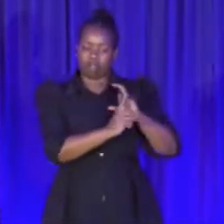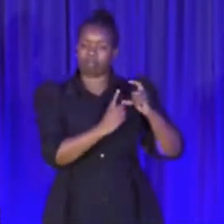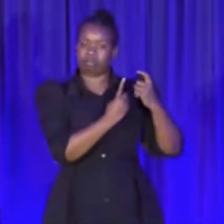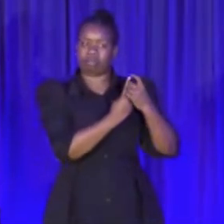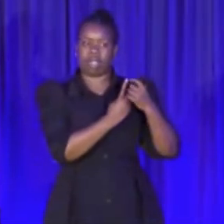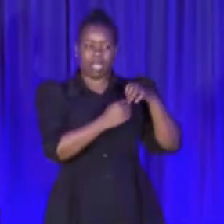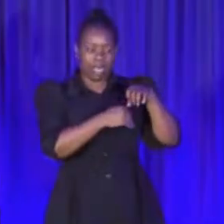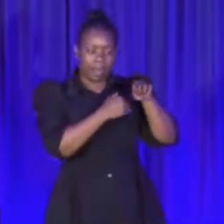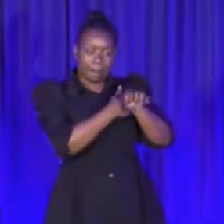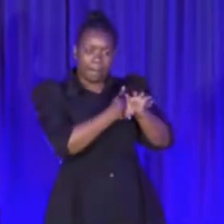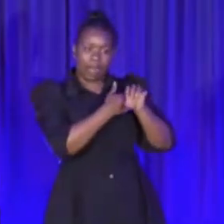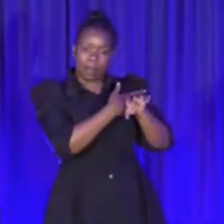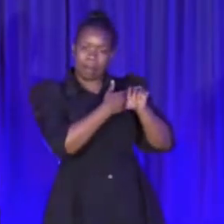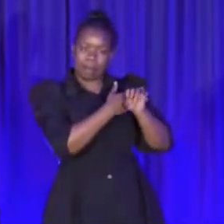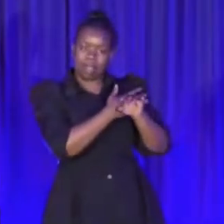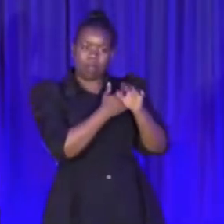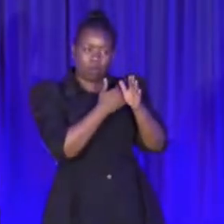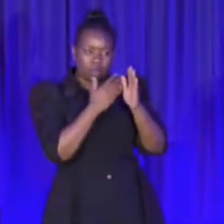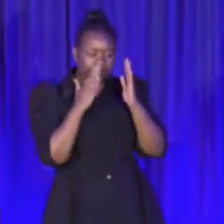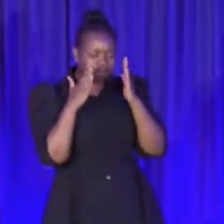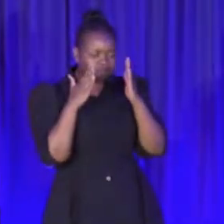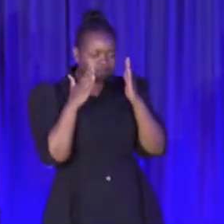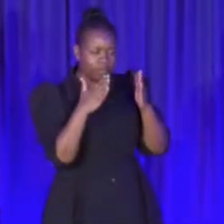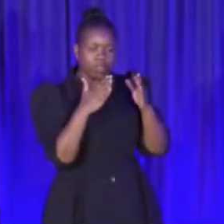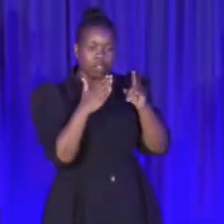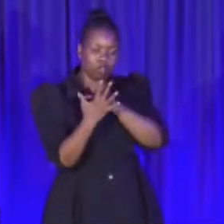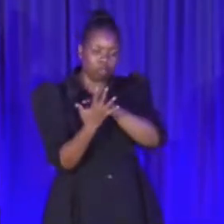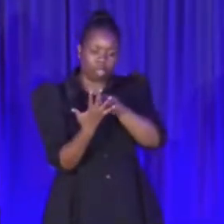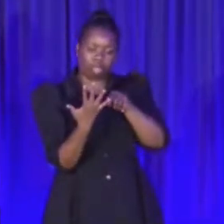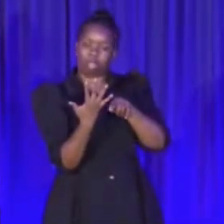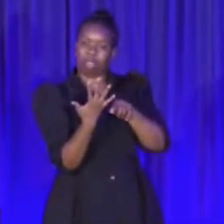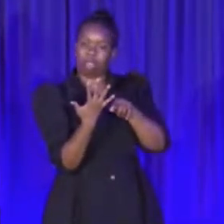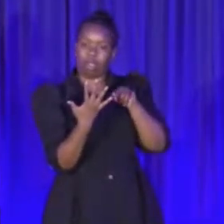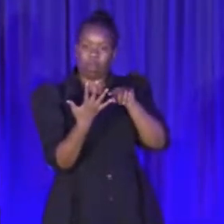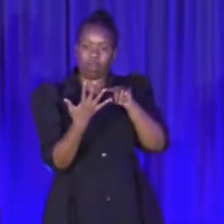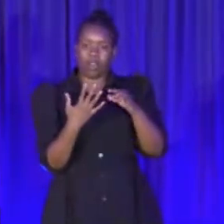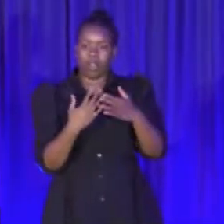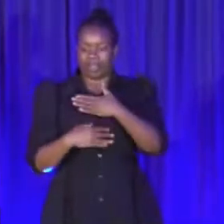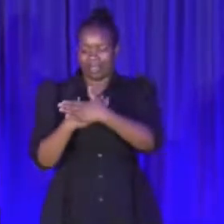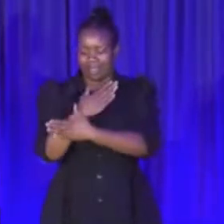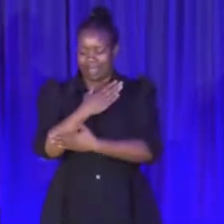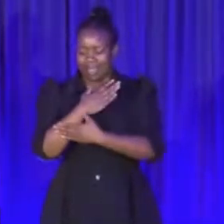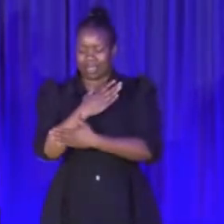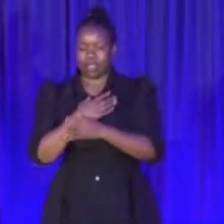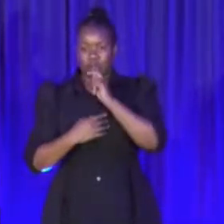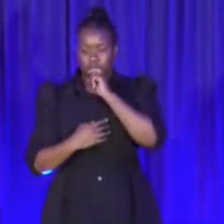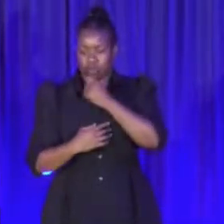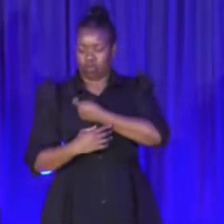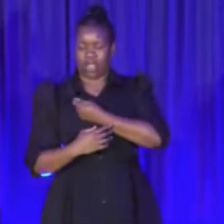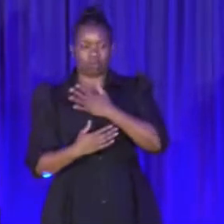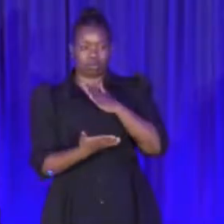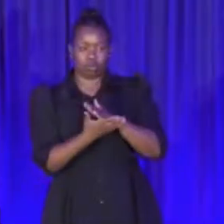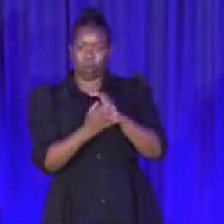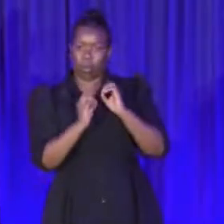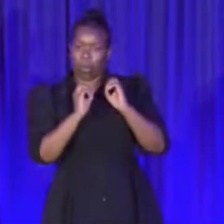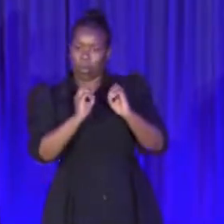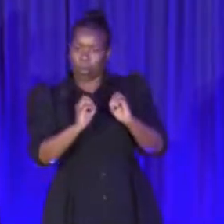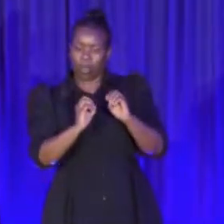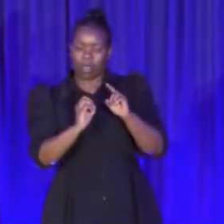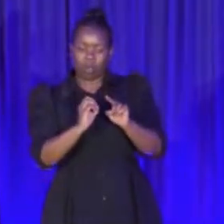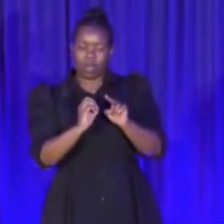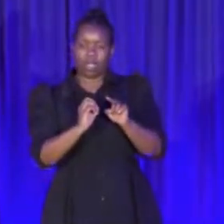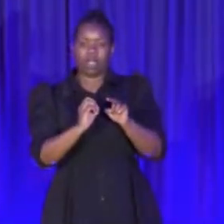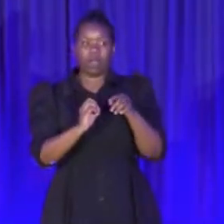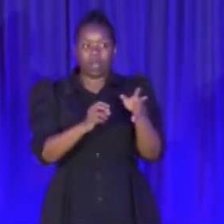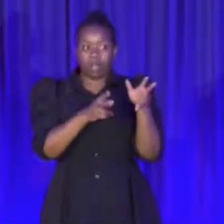will pay particular attention to those parts of the country where doubt and mistrust have taken root. We